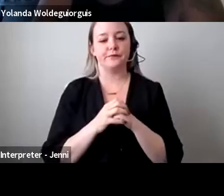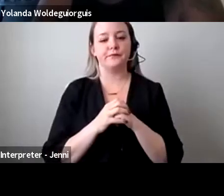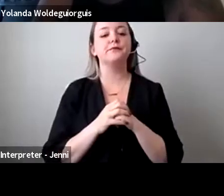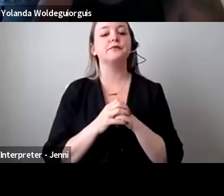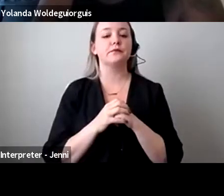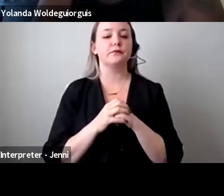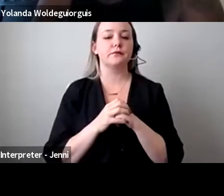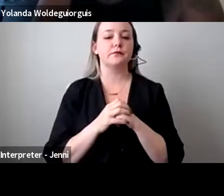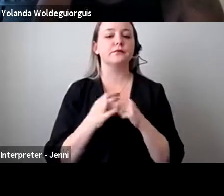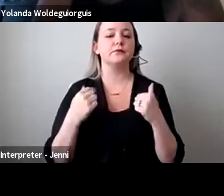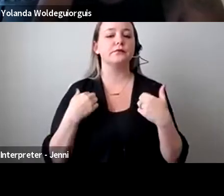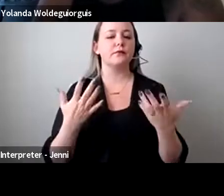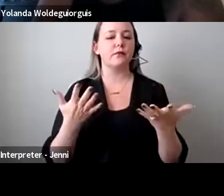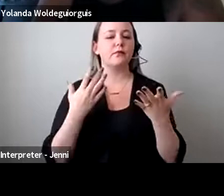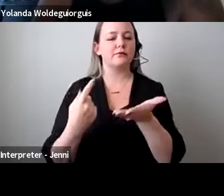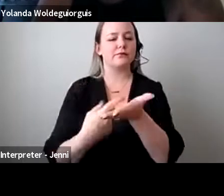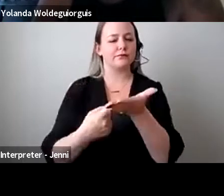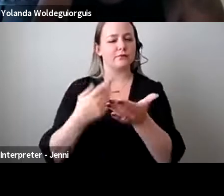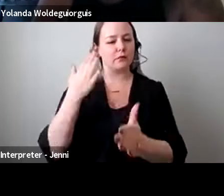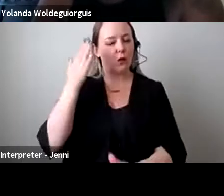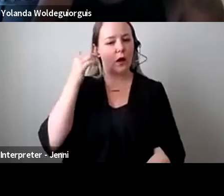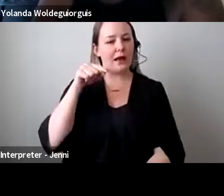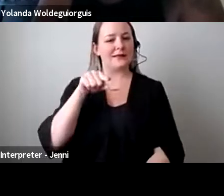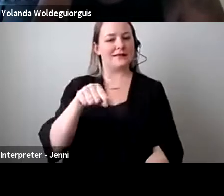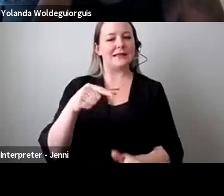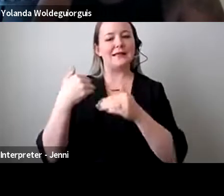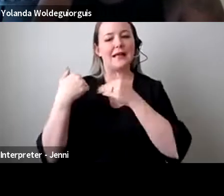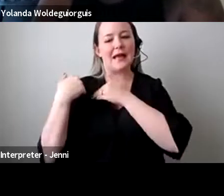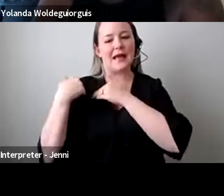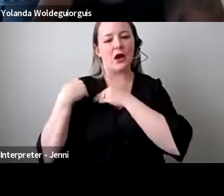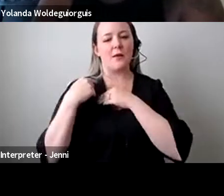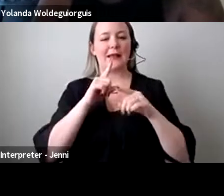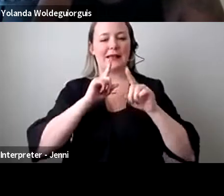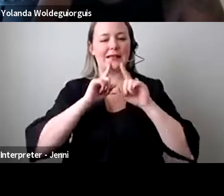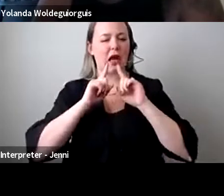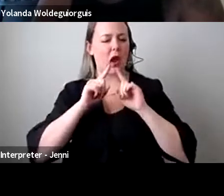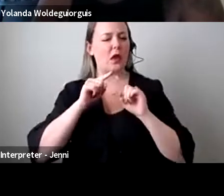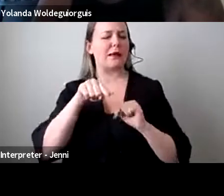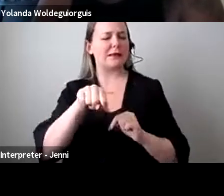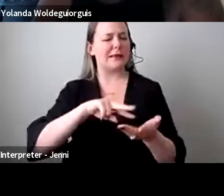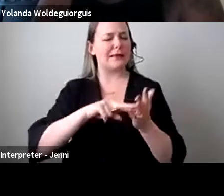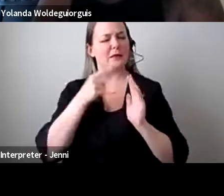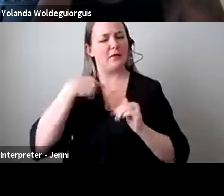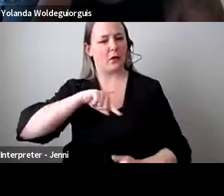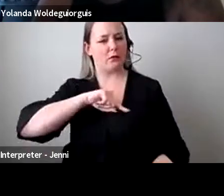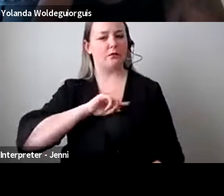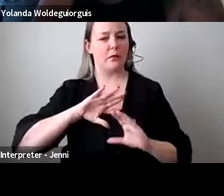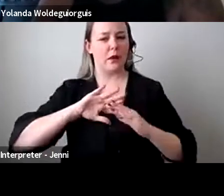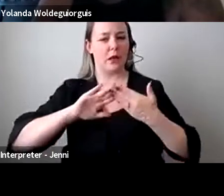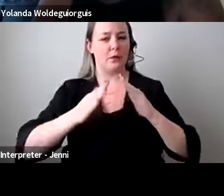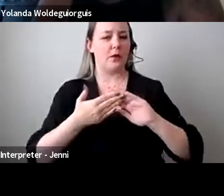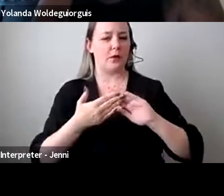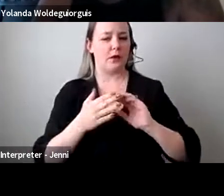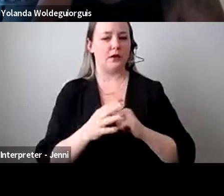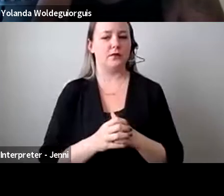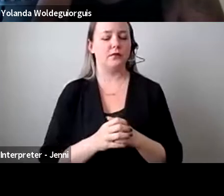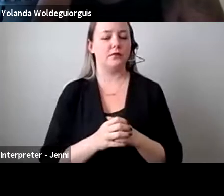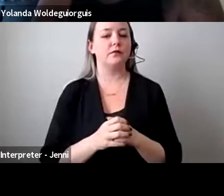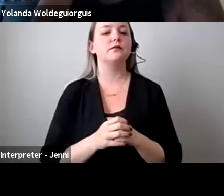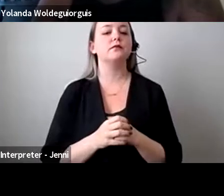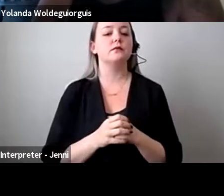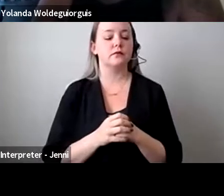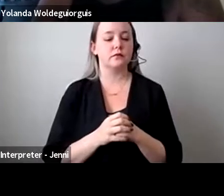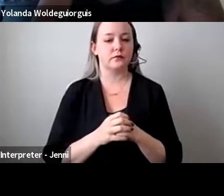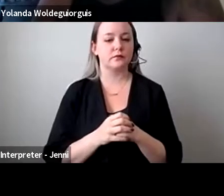want to talk a little bit about why we named these the accountability dialogues and what this means for our communities. We named these